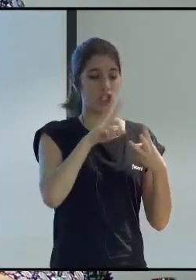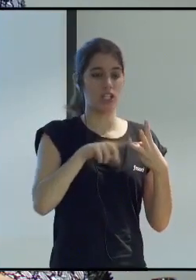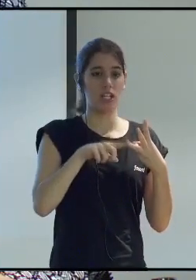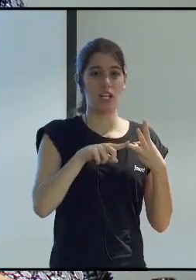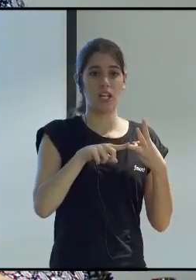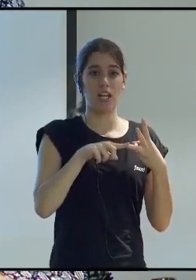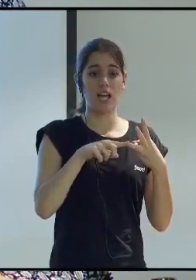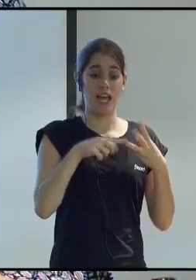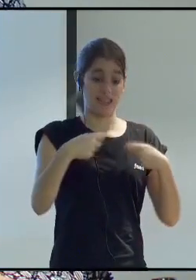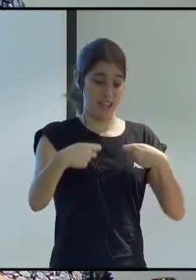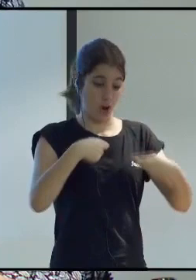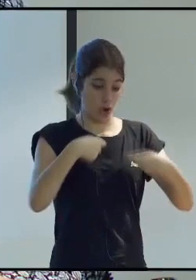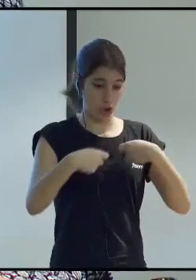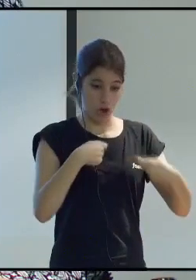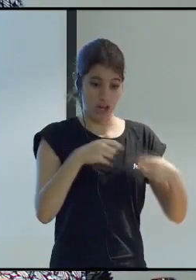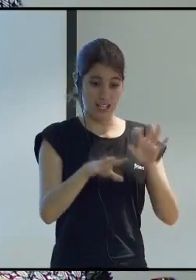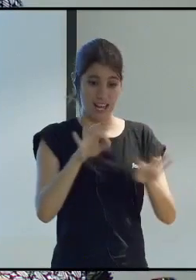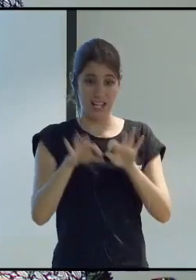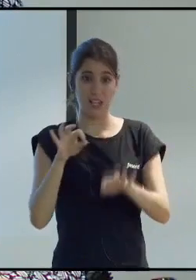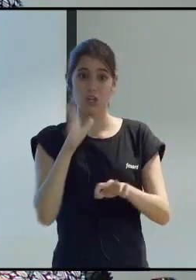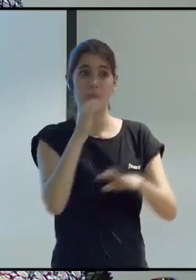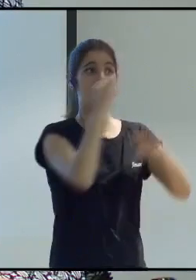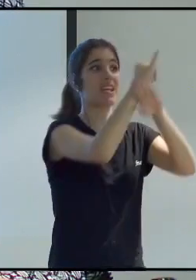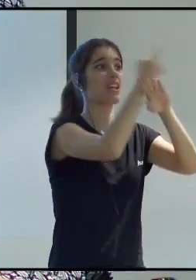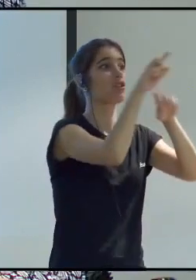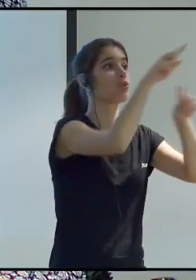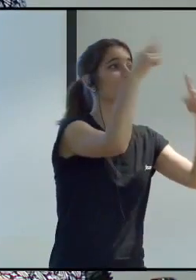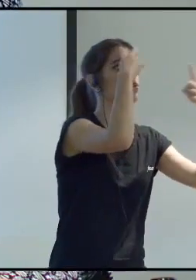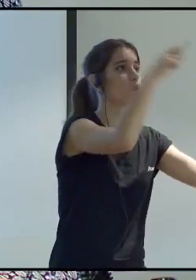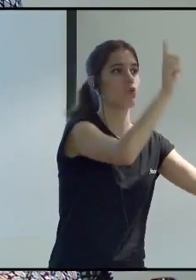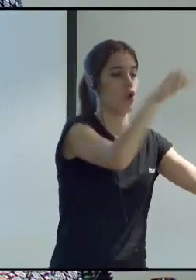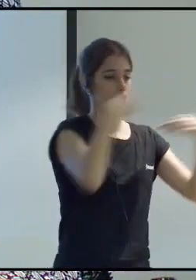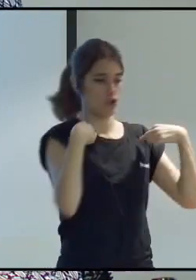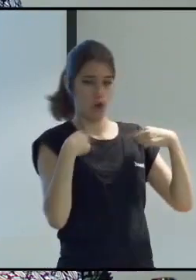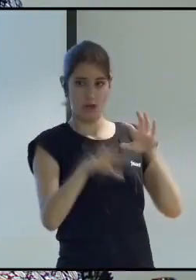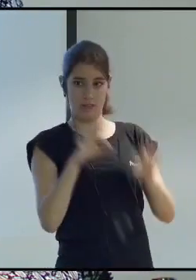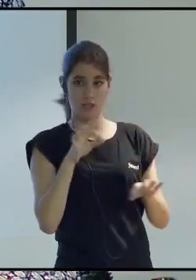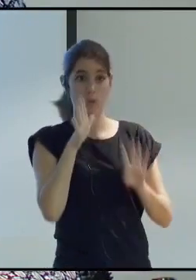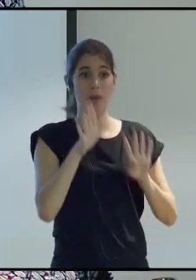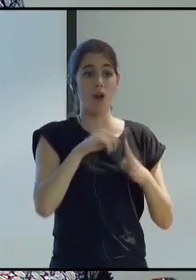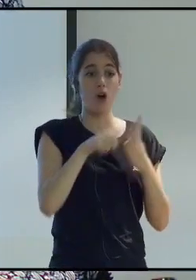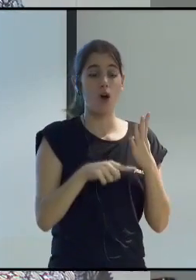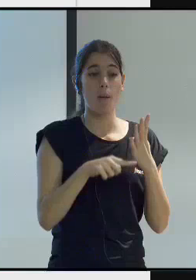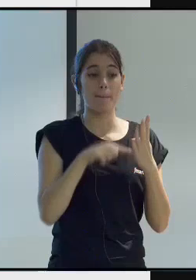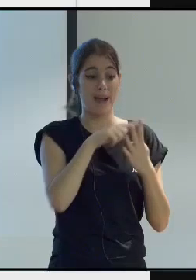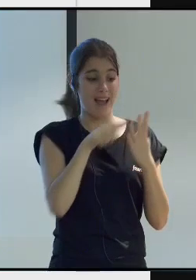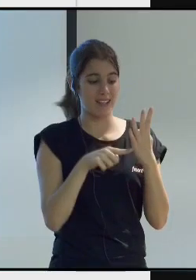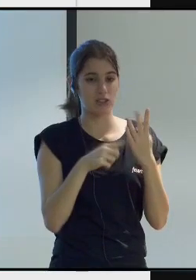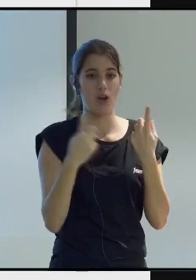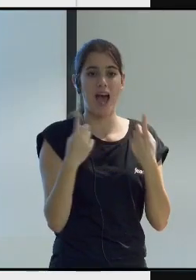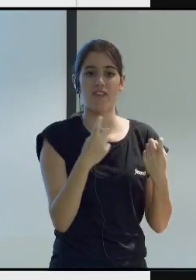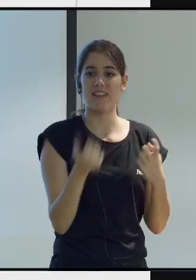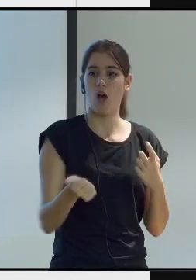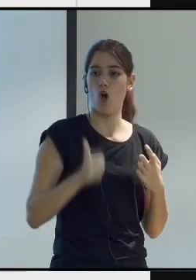about deinstitutionalization. But in order to stay out of the institutions, we need to have the opportunities and to have the